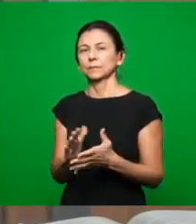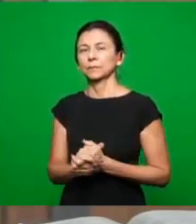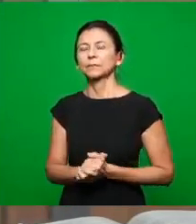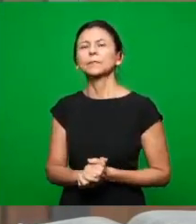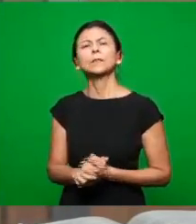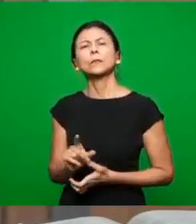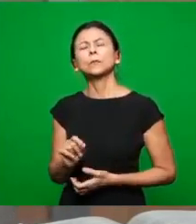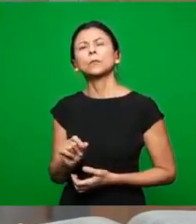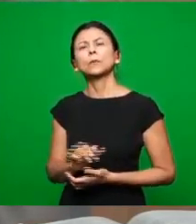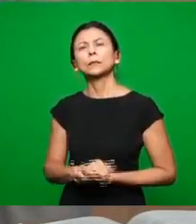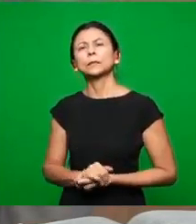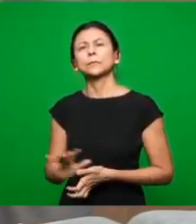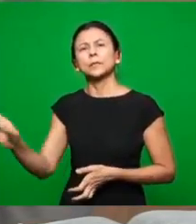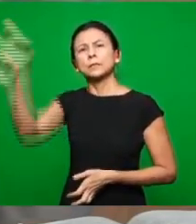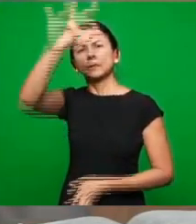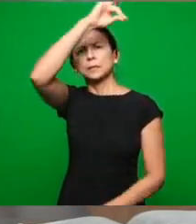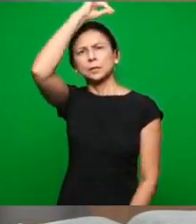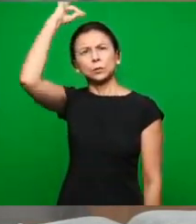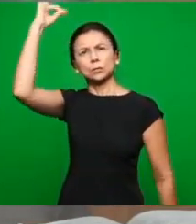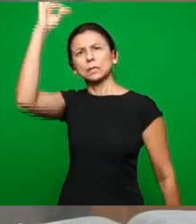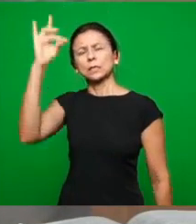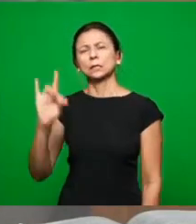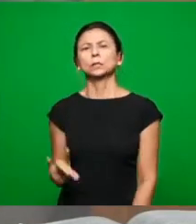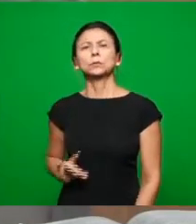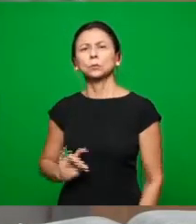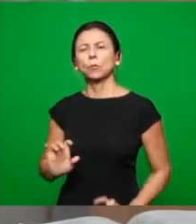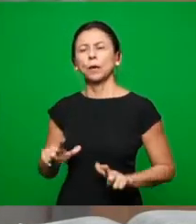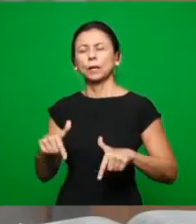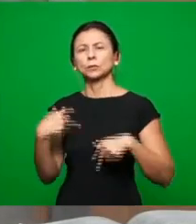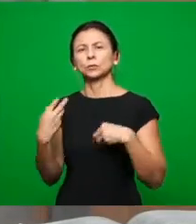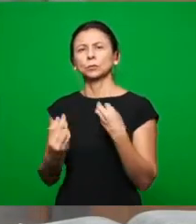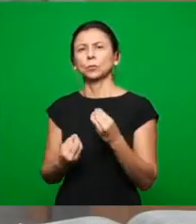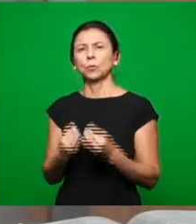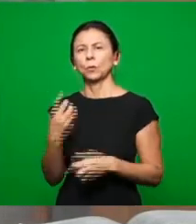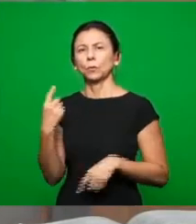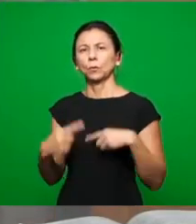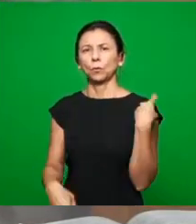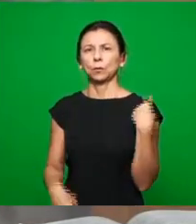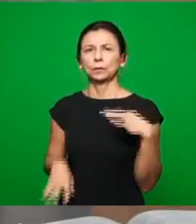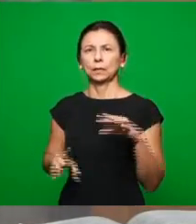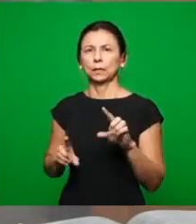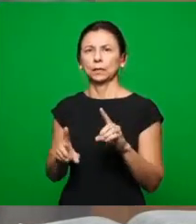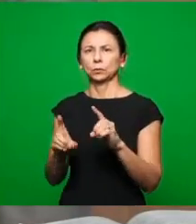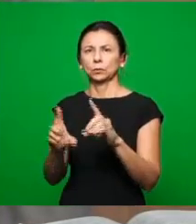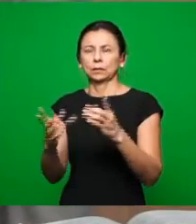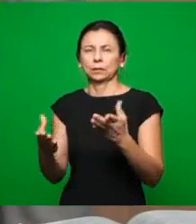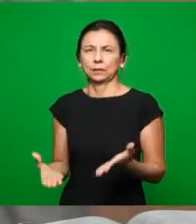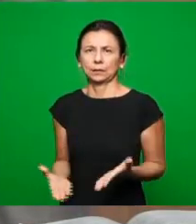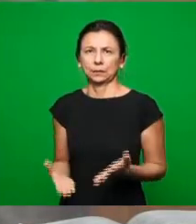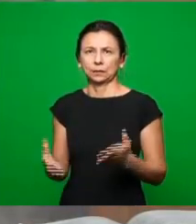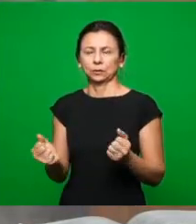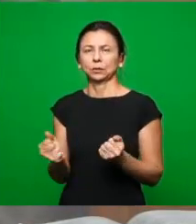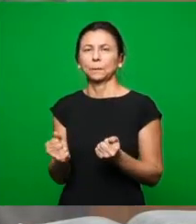used by the Holy Spirit to react to the doctrine of Balaam and to the doctrine of the